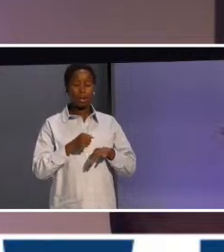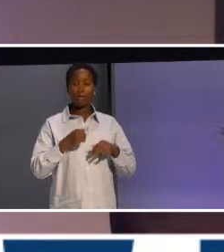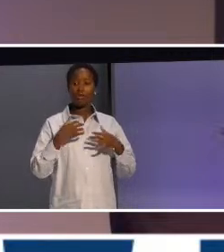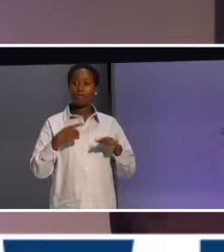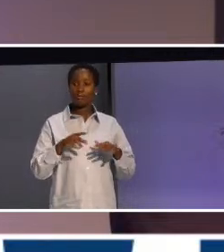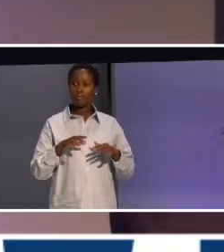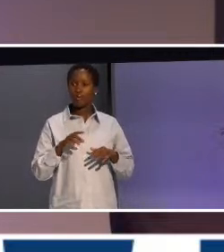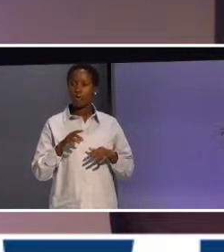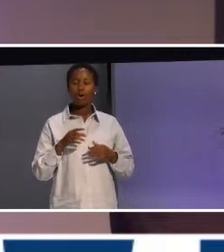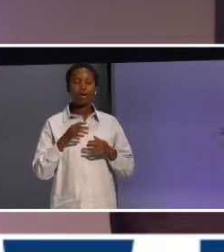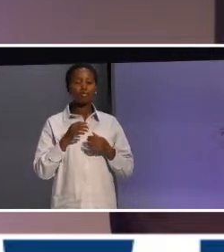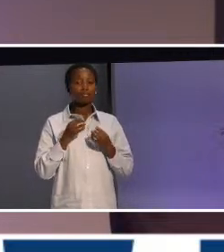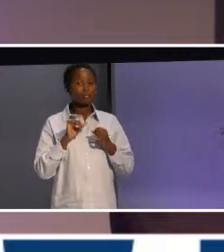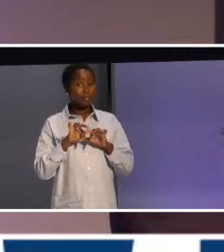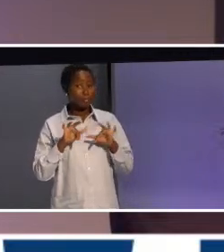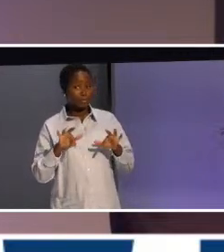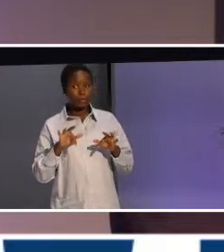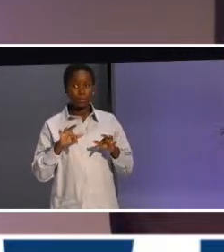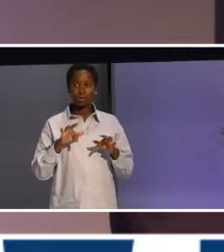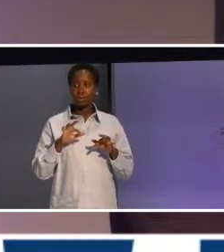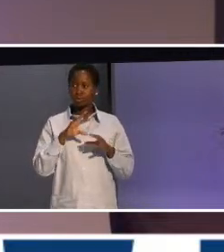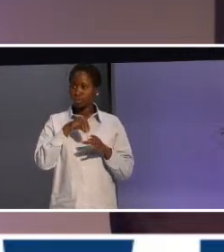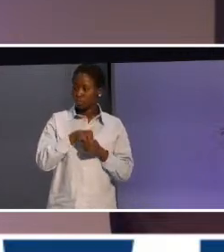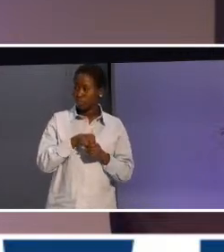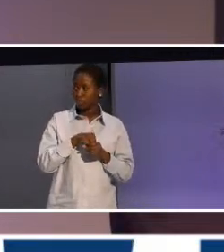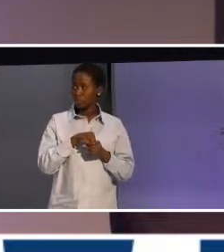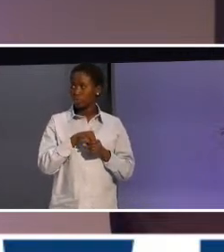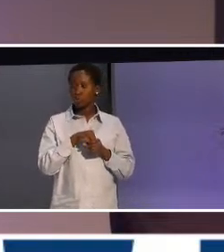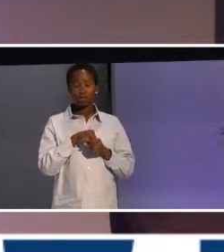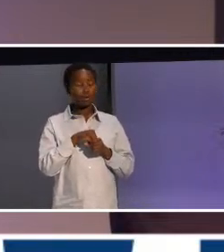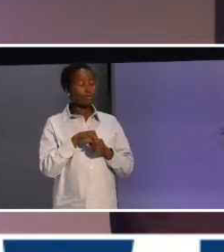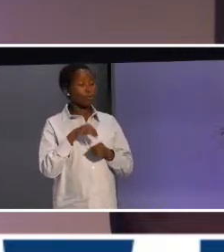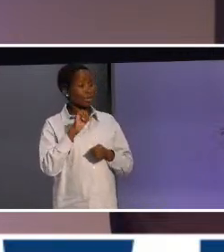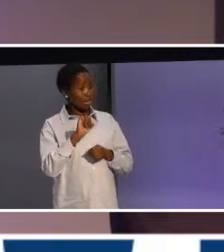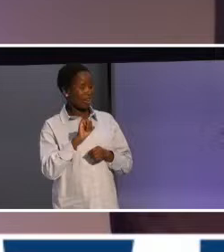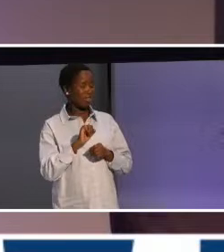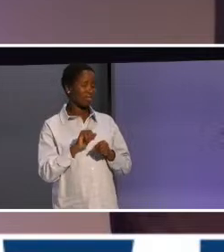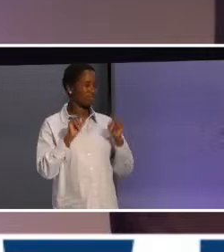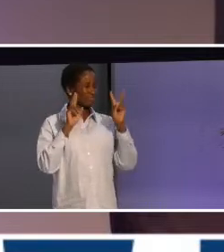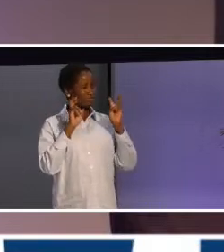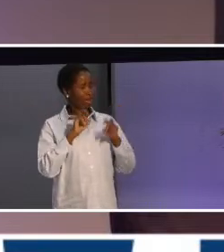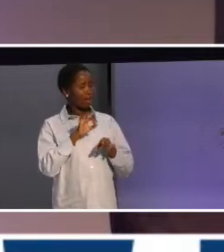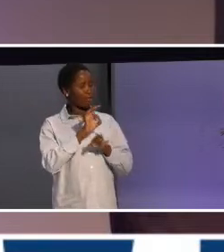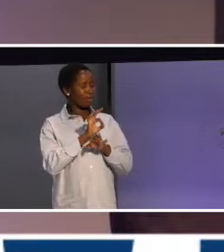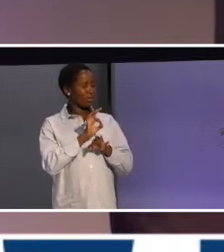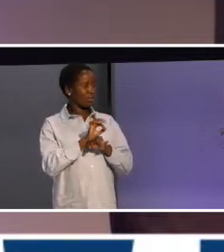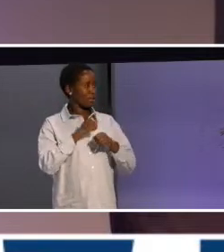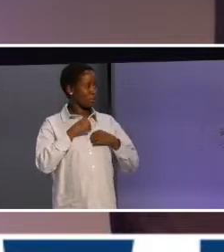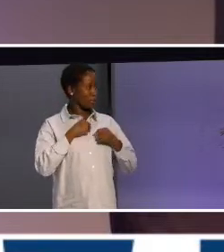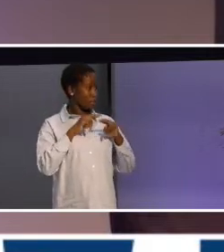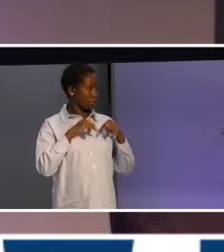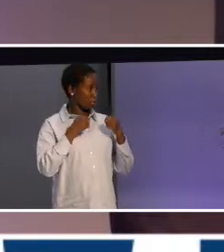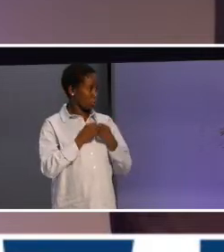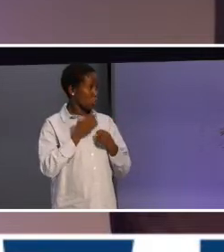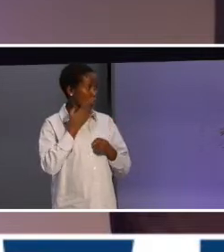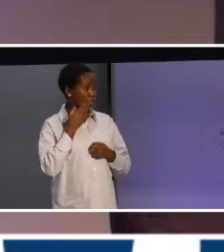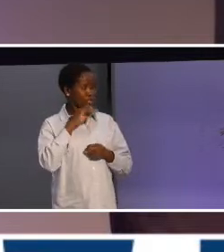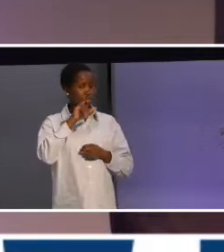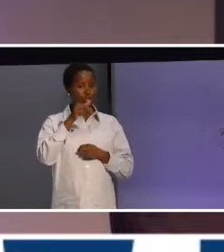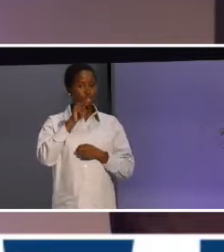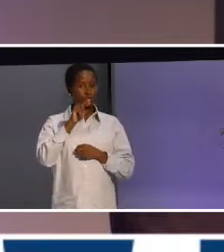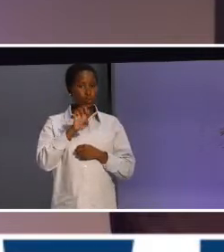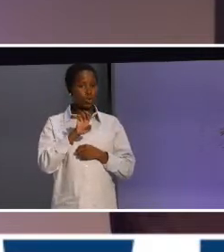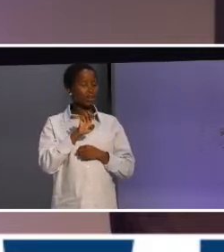Mohanchand Karamchand Gandhi, father of our nation, on June 7, 1893.